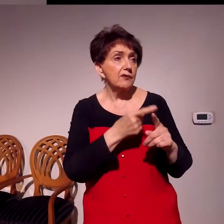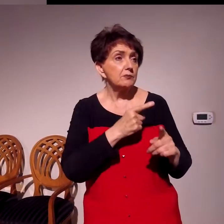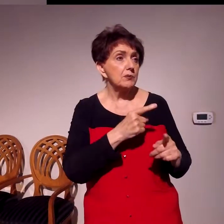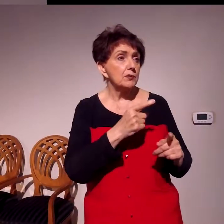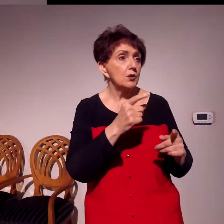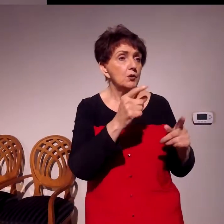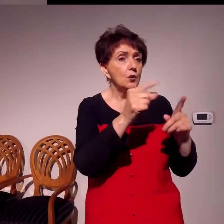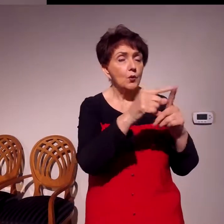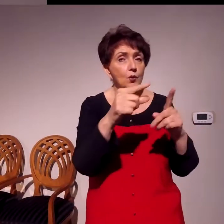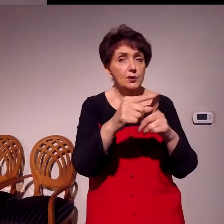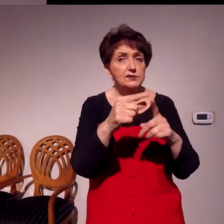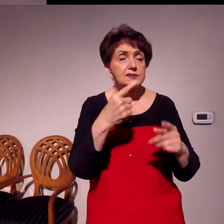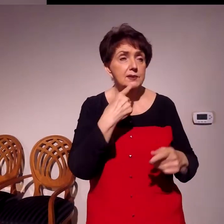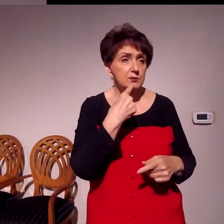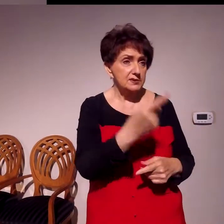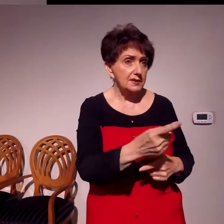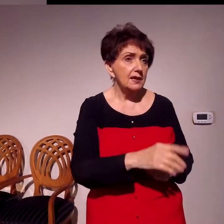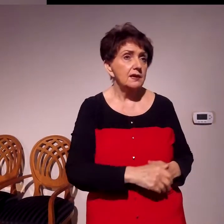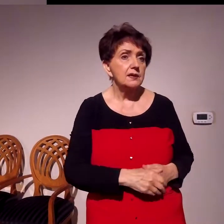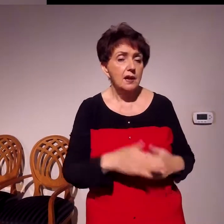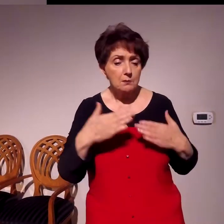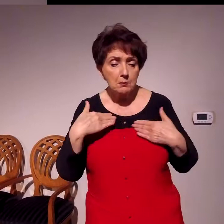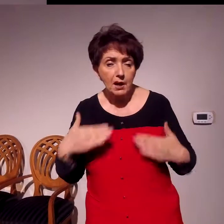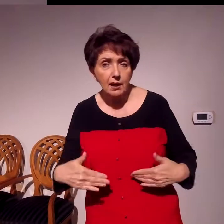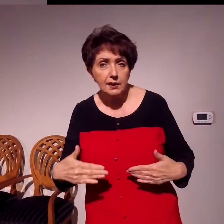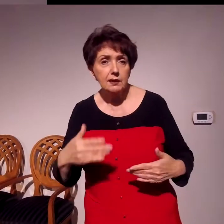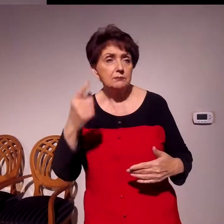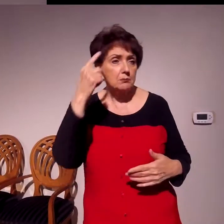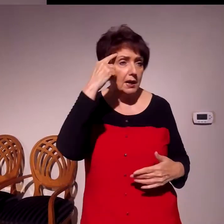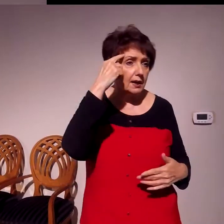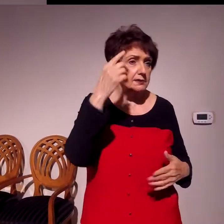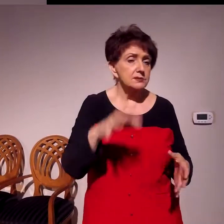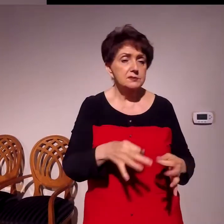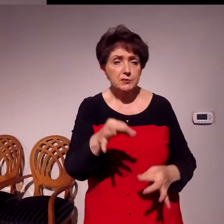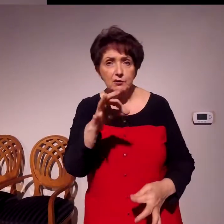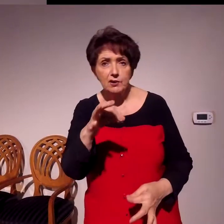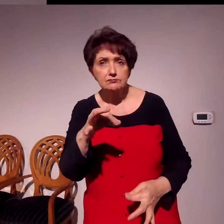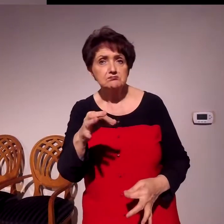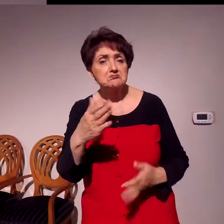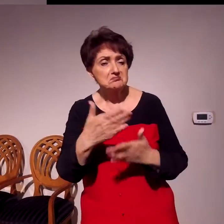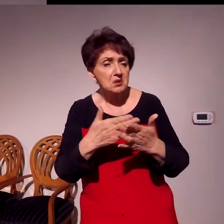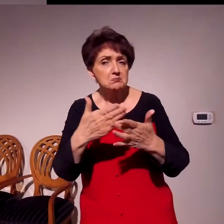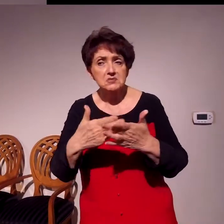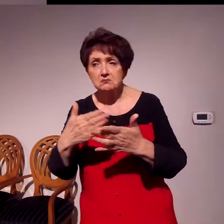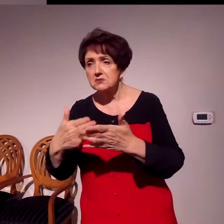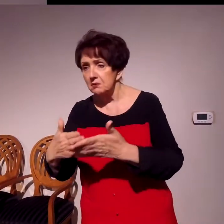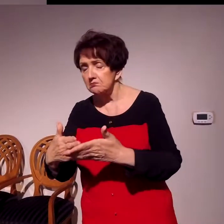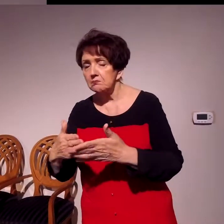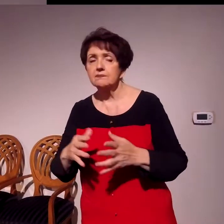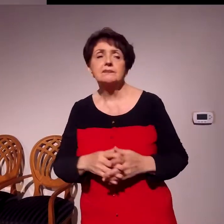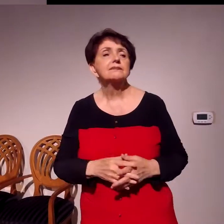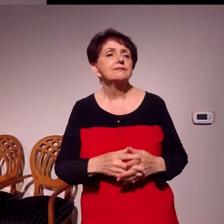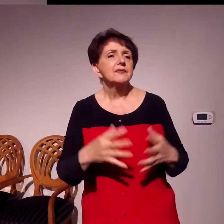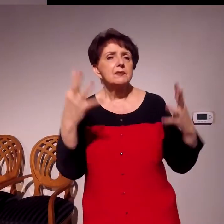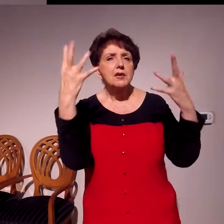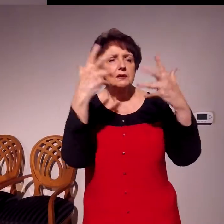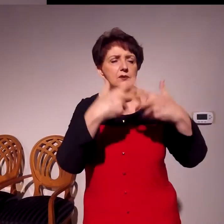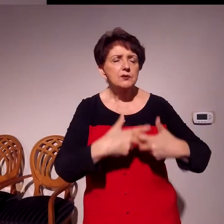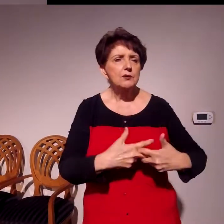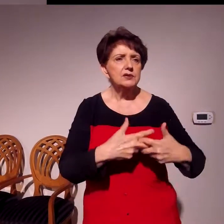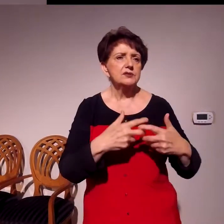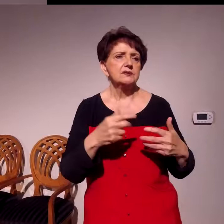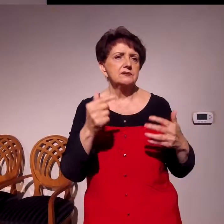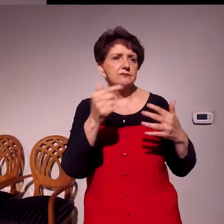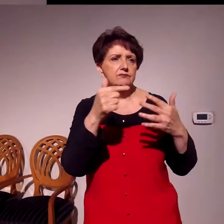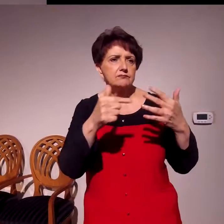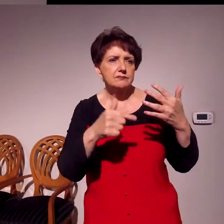were talked about were body, some were mind, some were spirit. The integration of these things. He